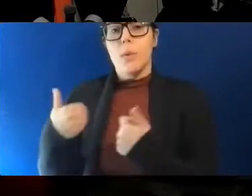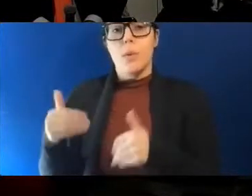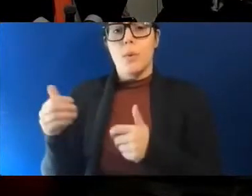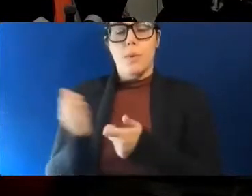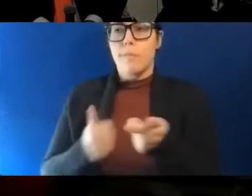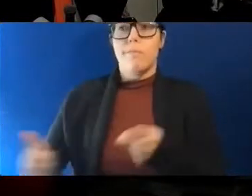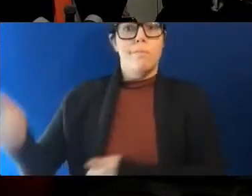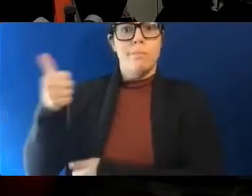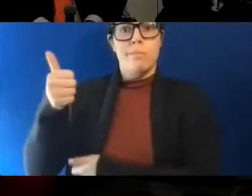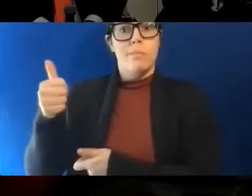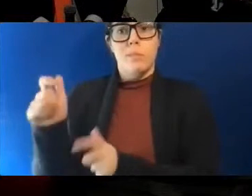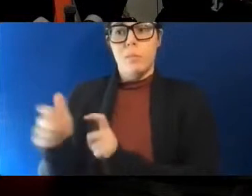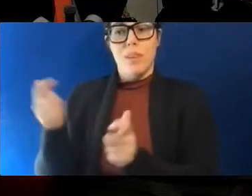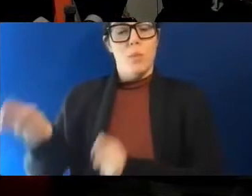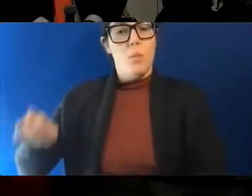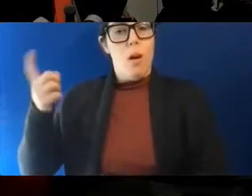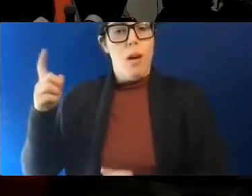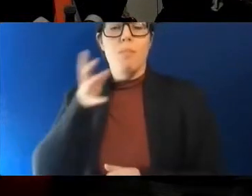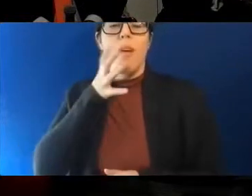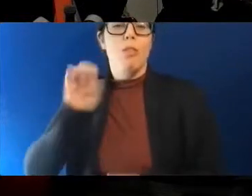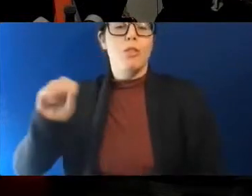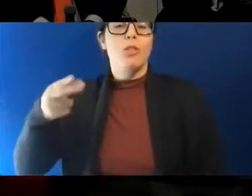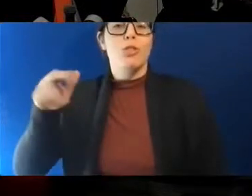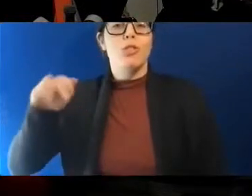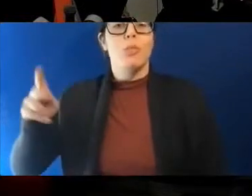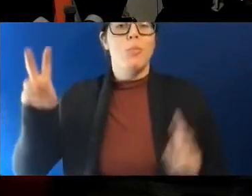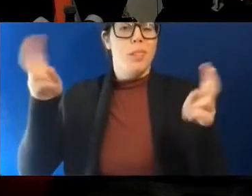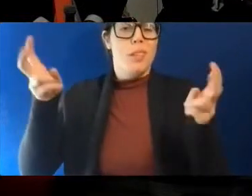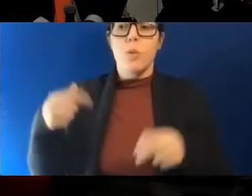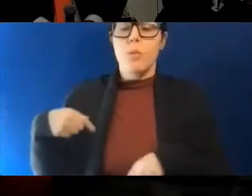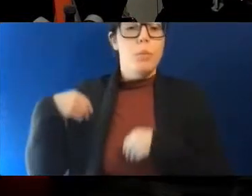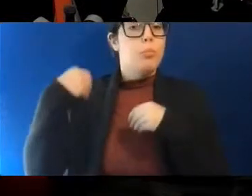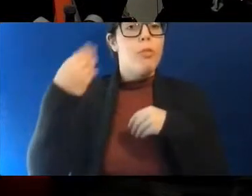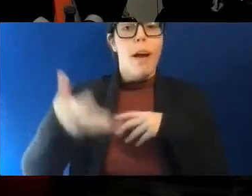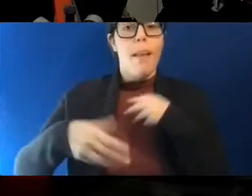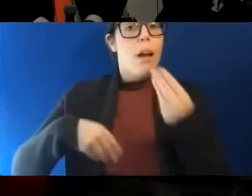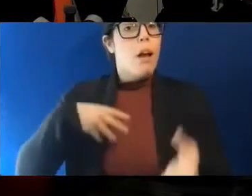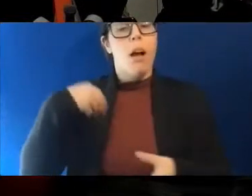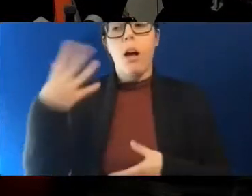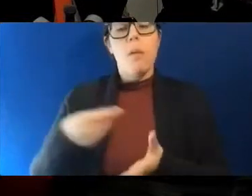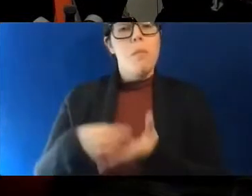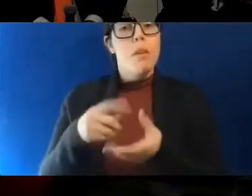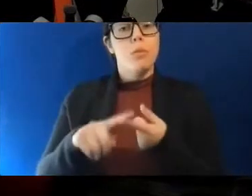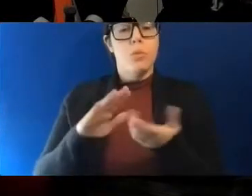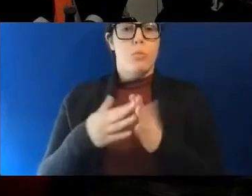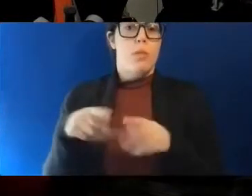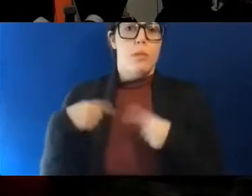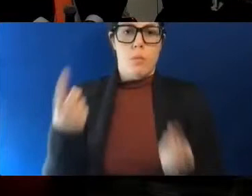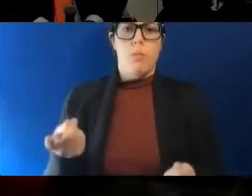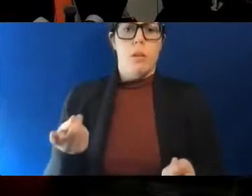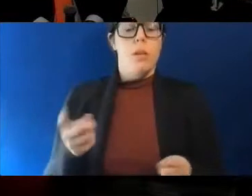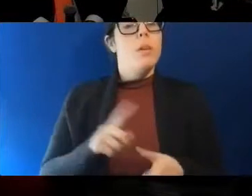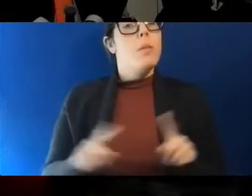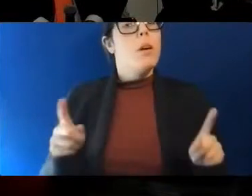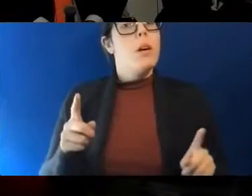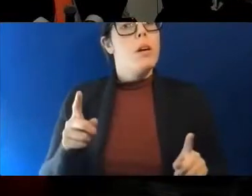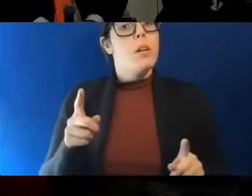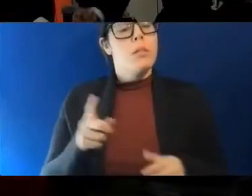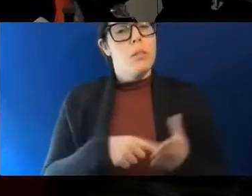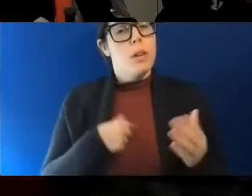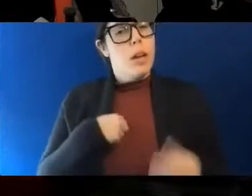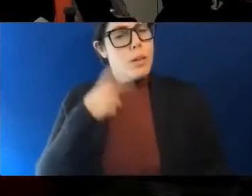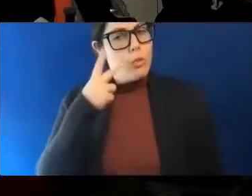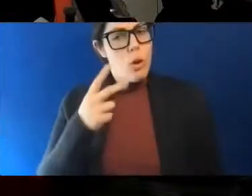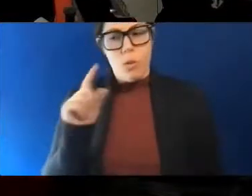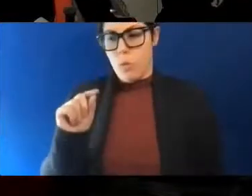providing capital to our community forever. But what I saw about